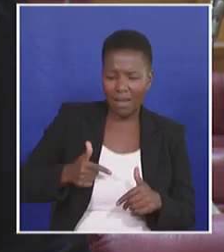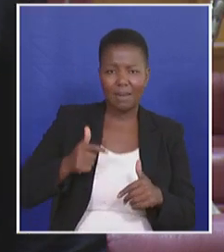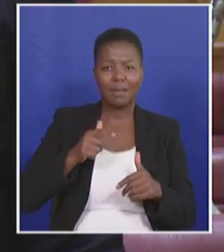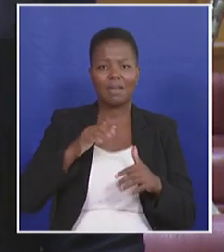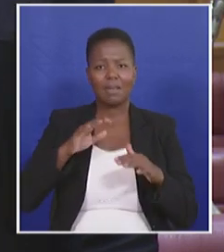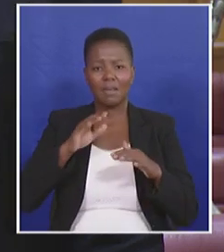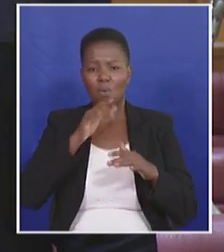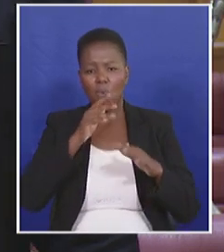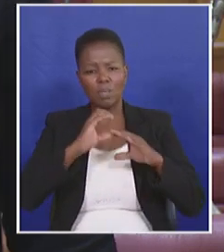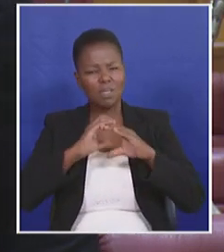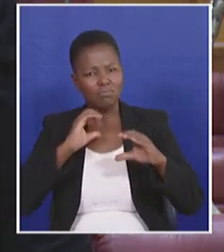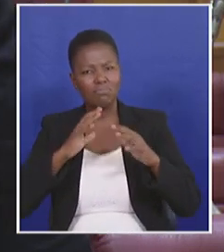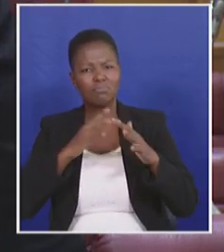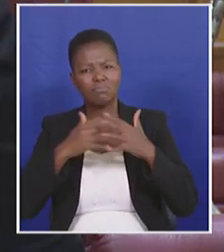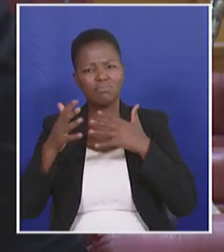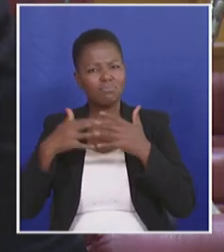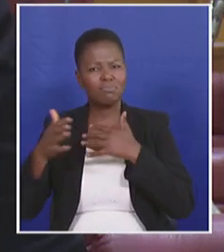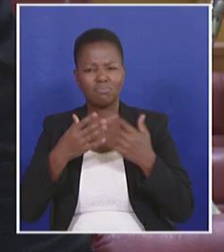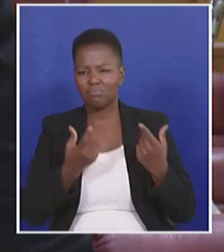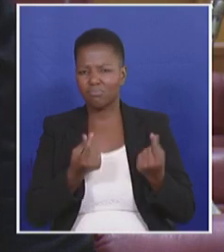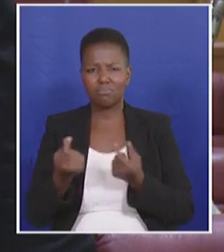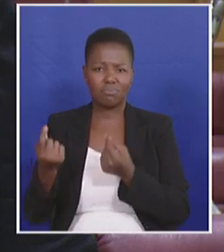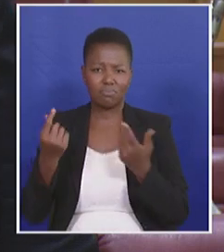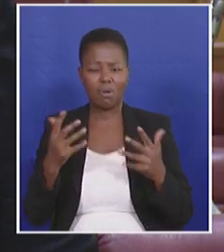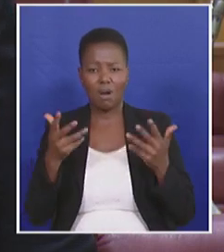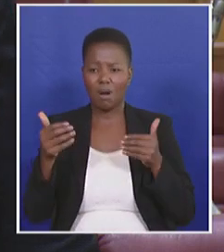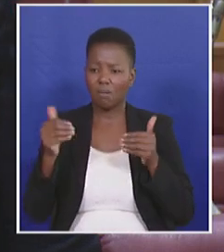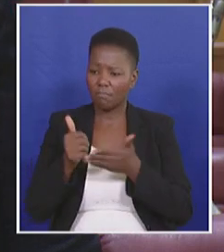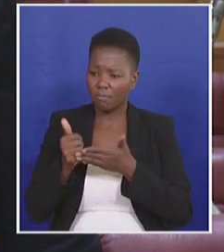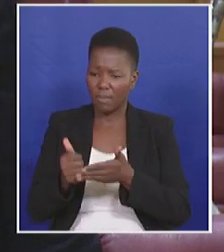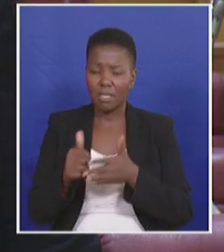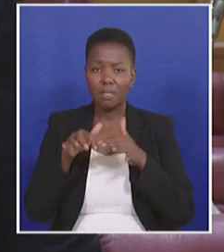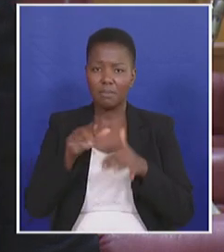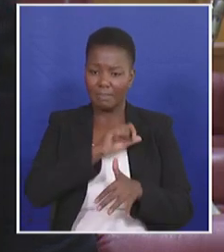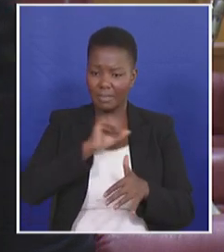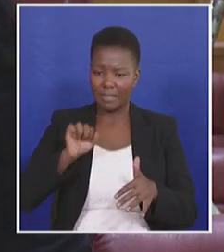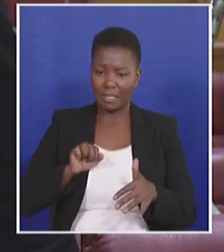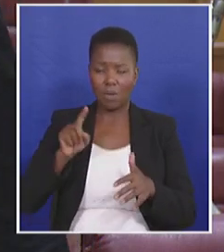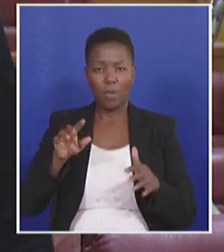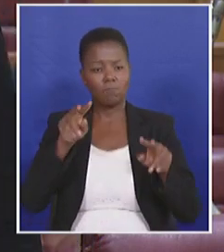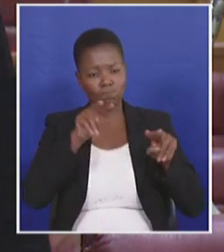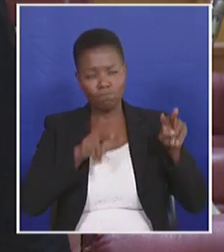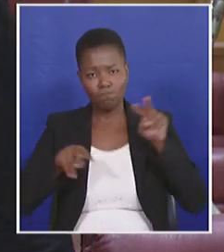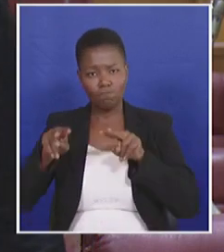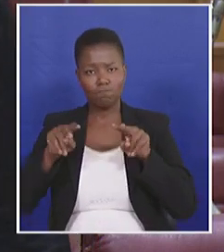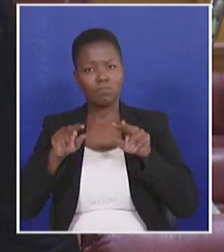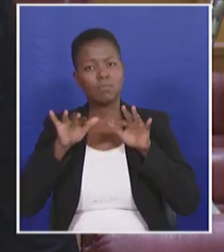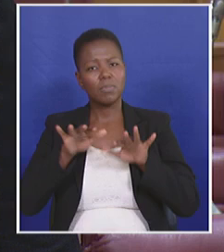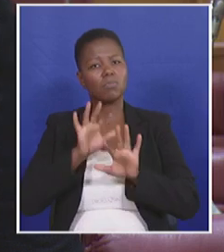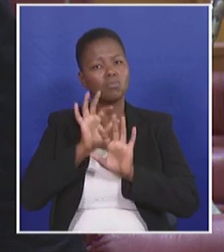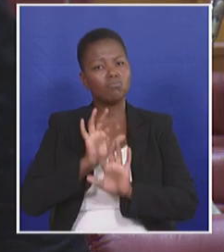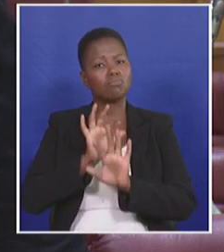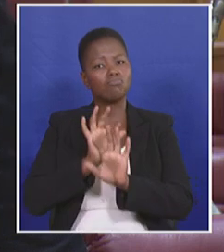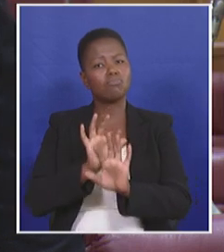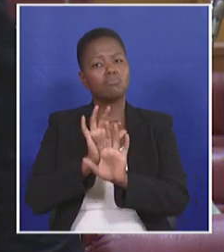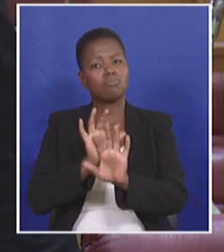what needs to assist our members on the ground as and when they are managing situations of